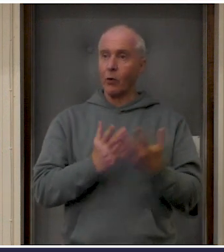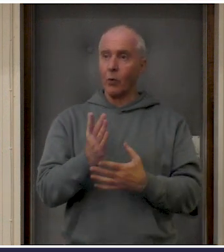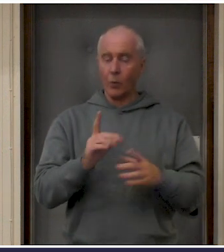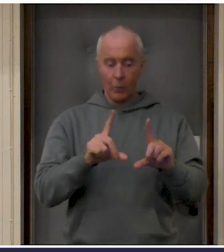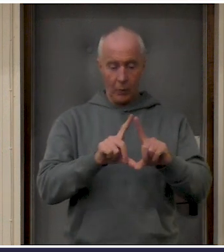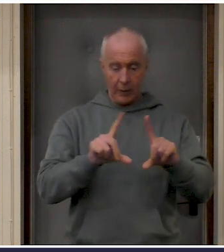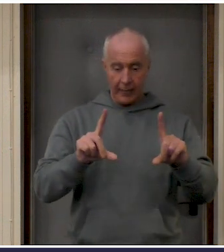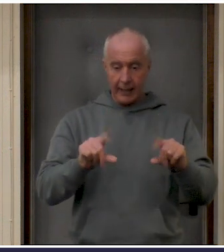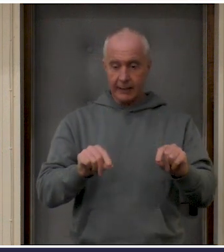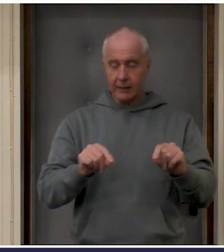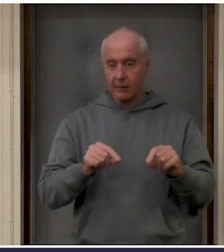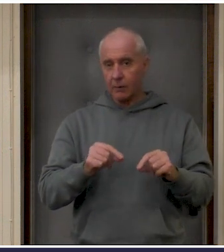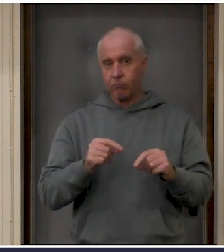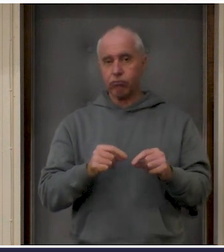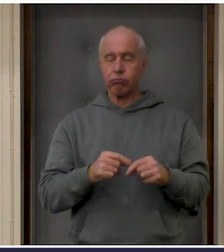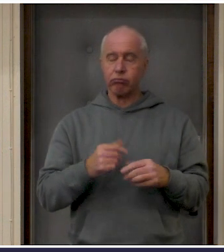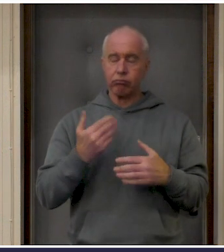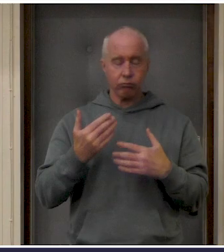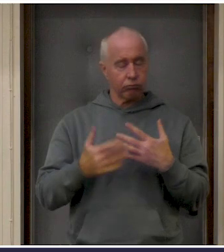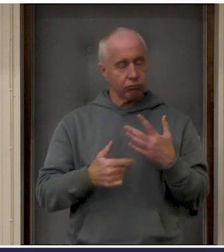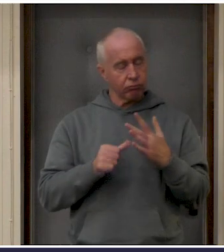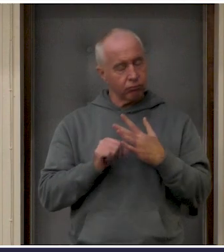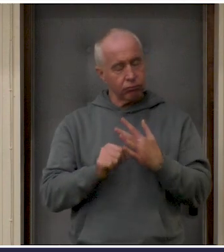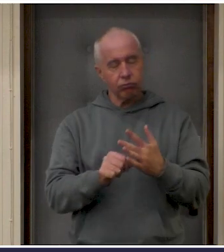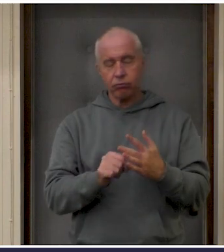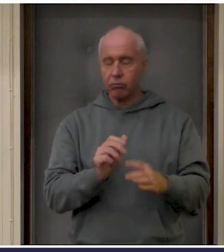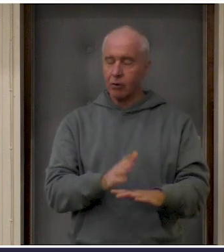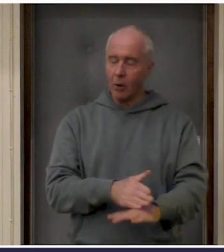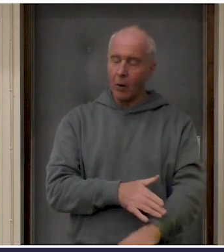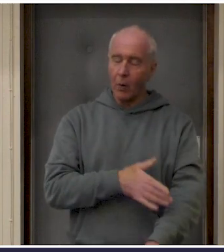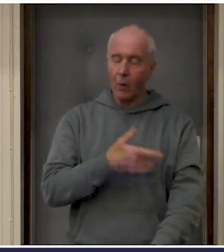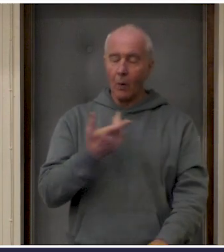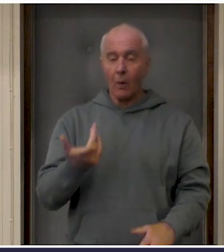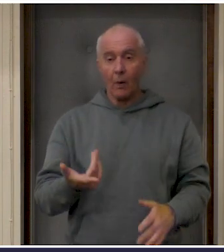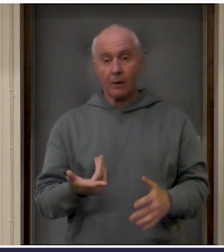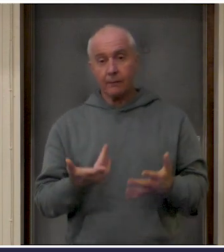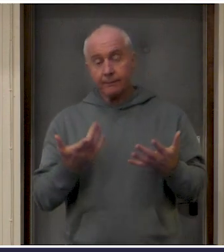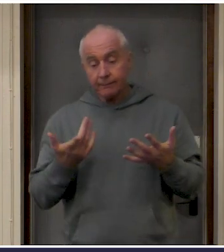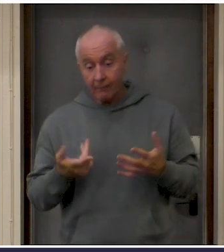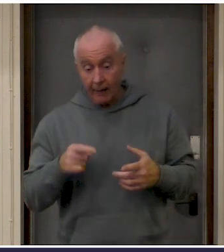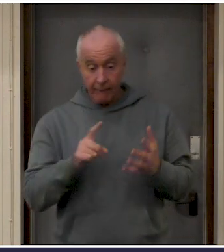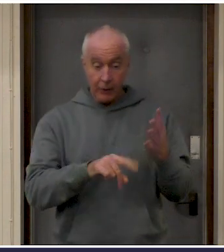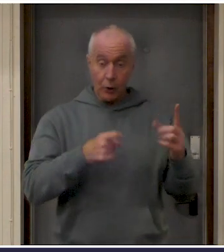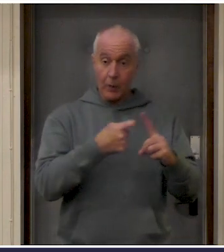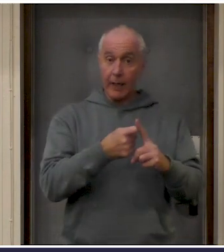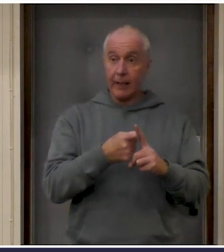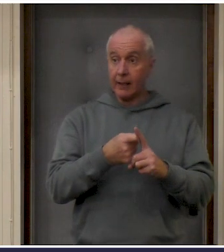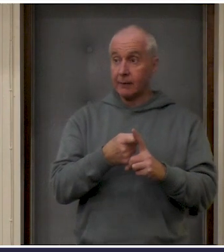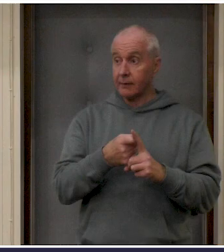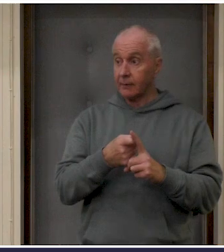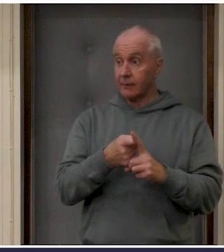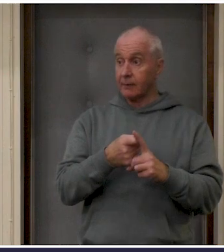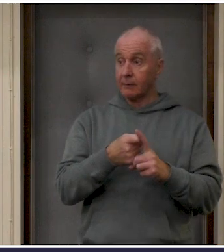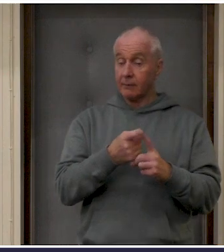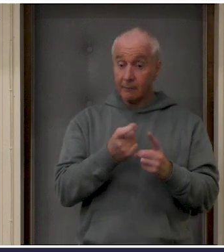processes can be onerous. Every country has its own. So if we were going to build these in the UK, we're nearly through the UK